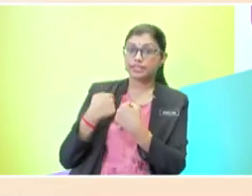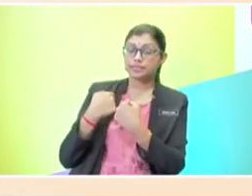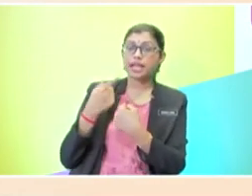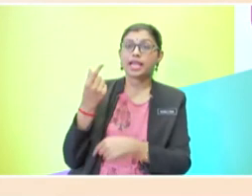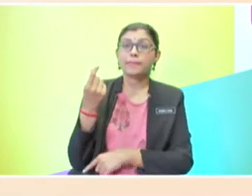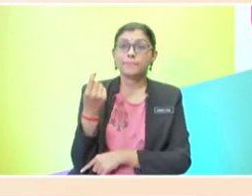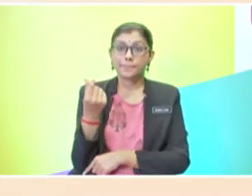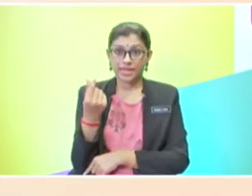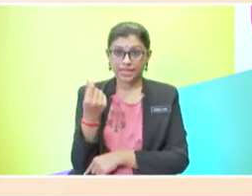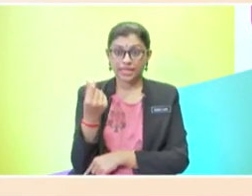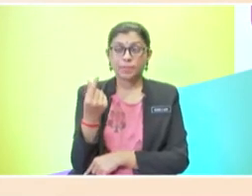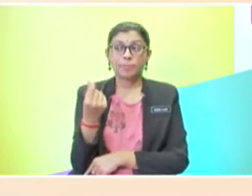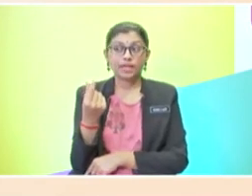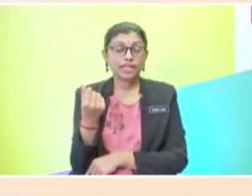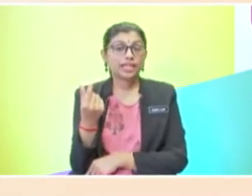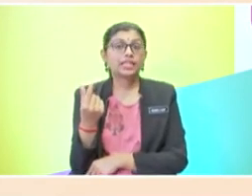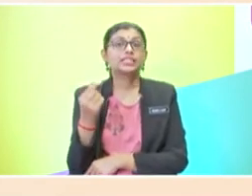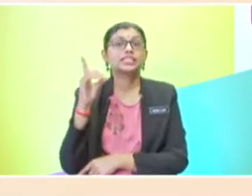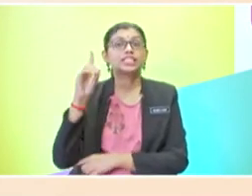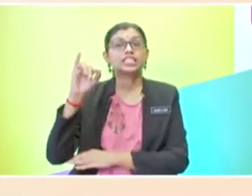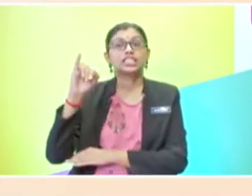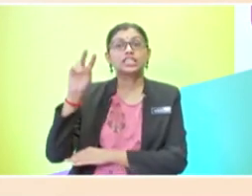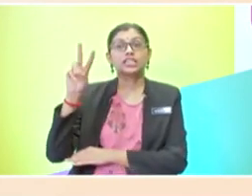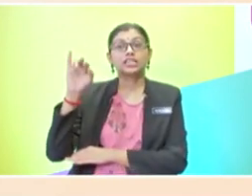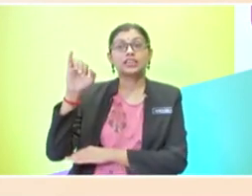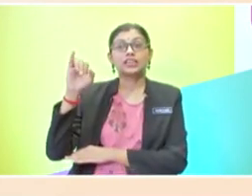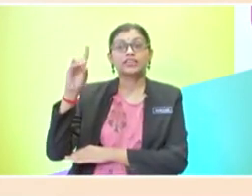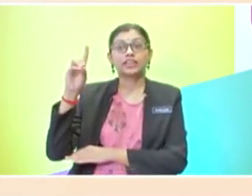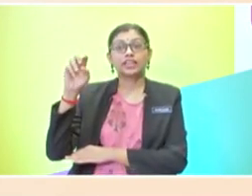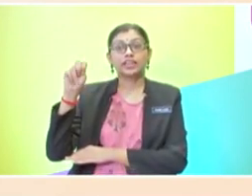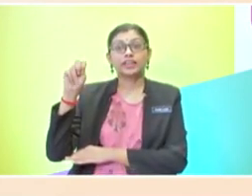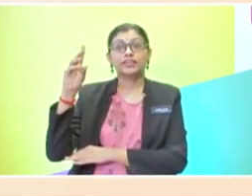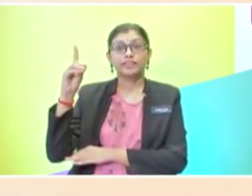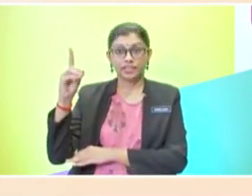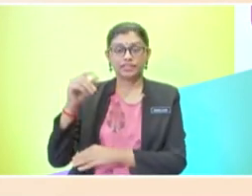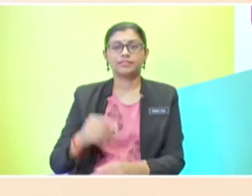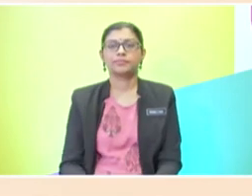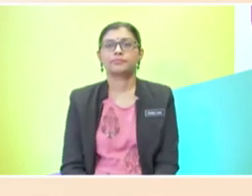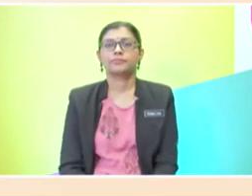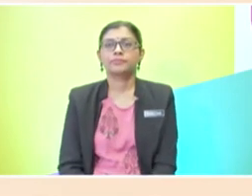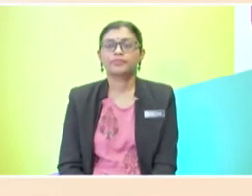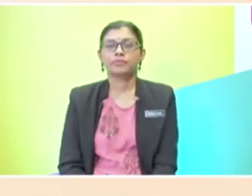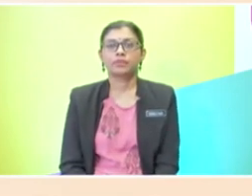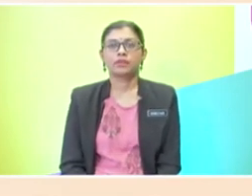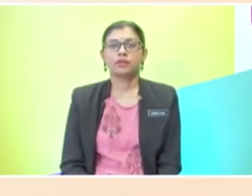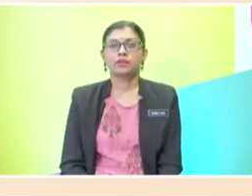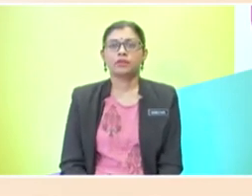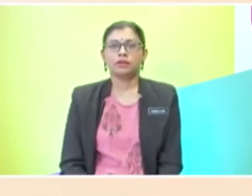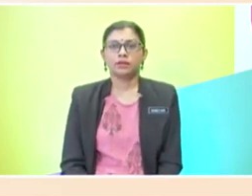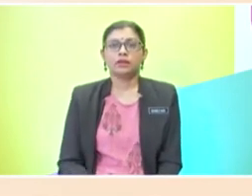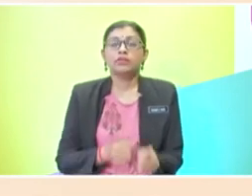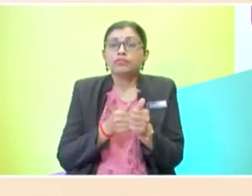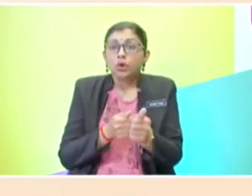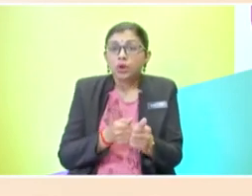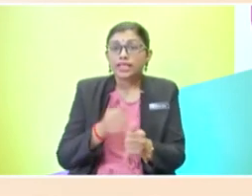the shareholders. Okay, as I say as the customers, okay, or shareholders based on the percentages on the shares that